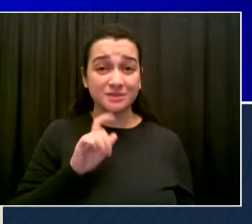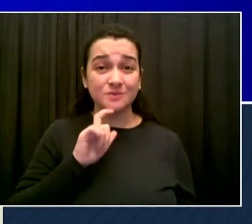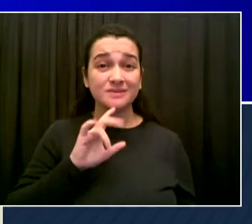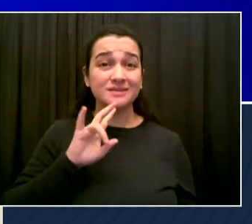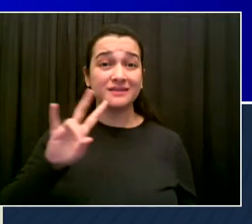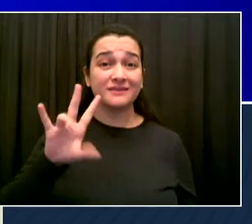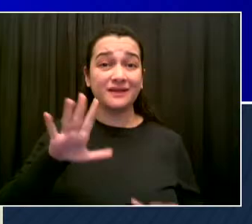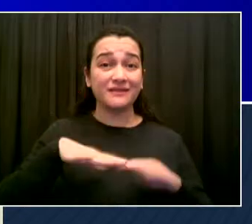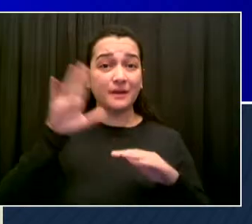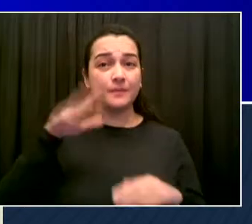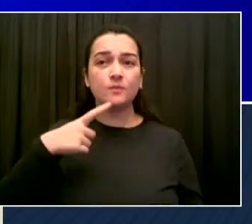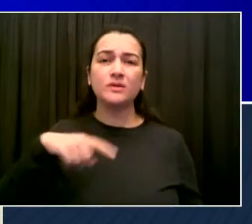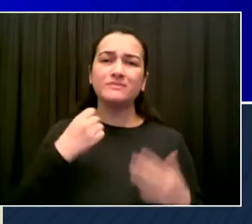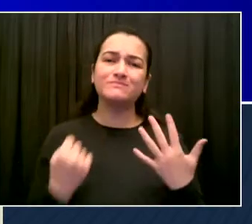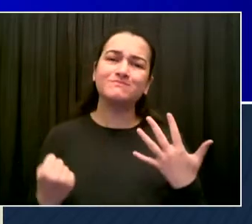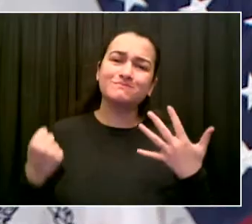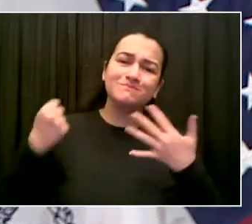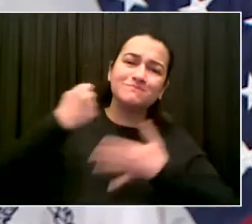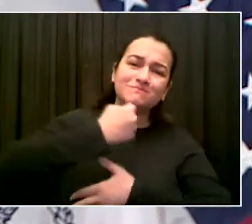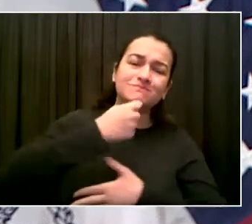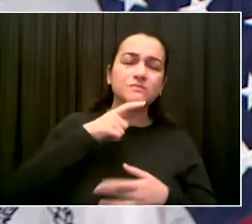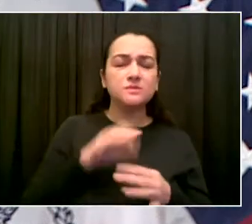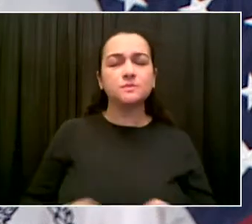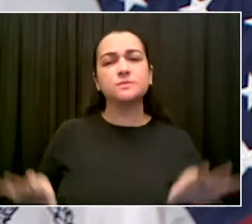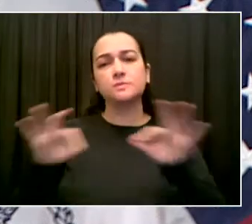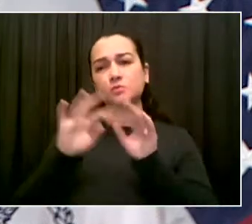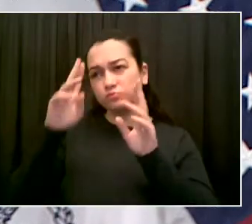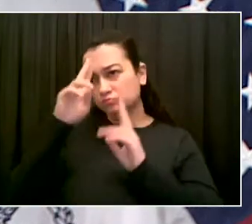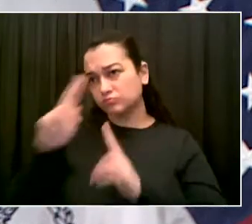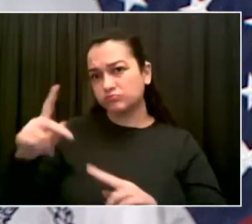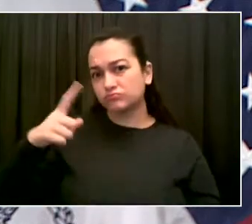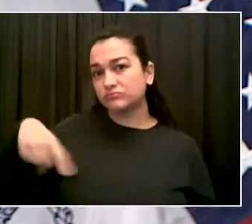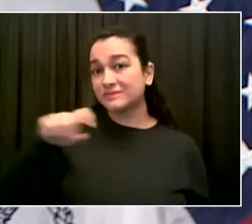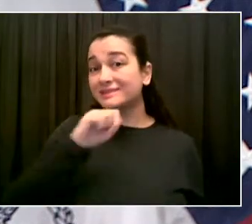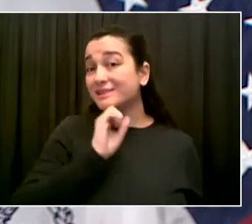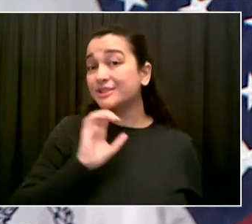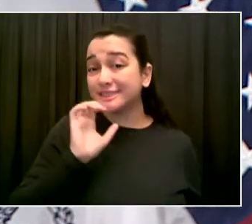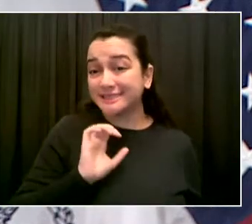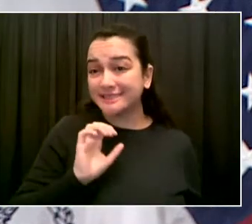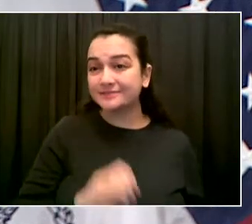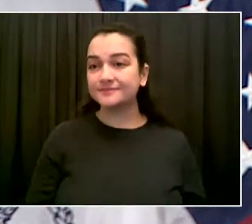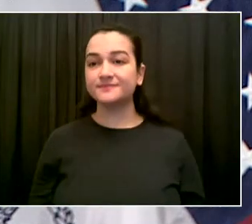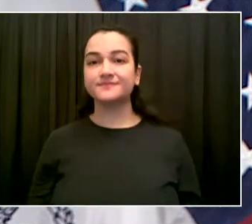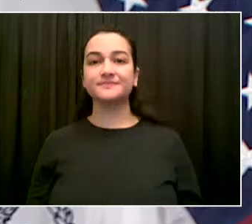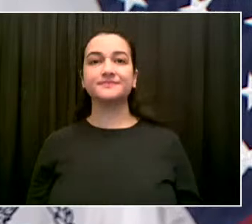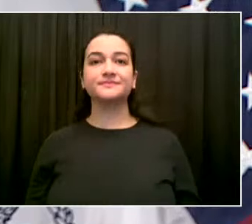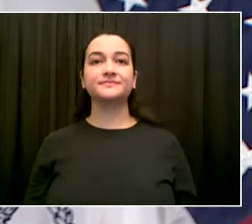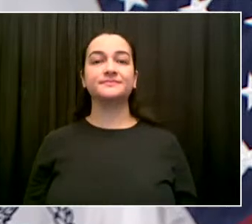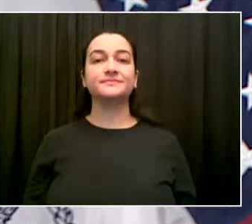until the job is done. All right, now another absolutely crucial